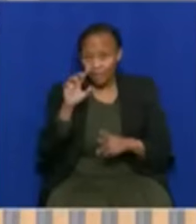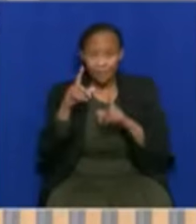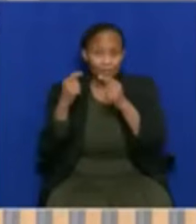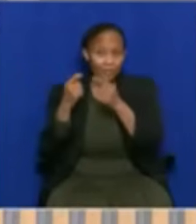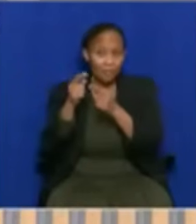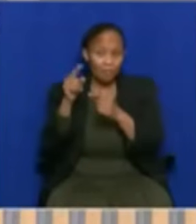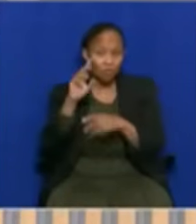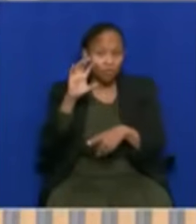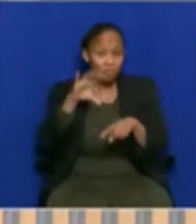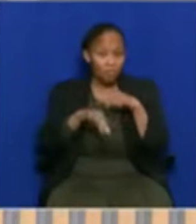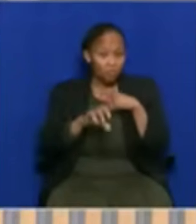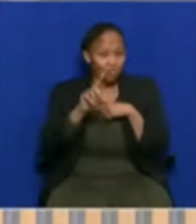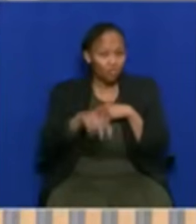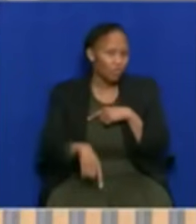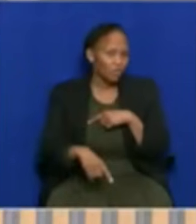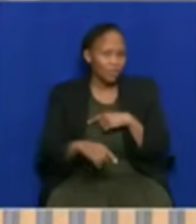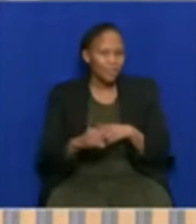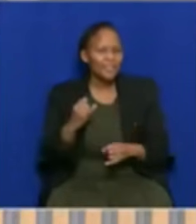Thank you, Commissioner.